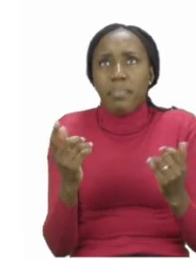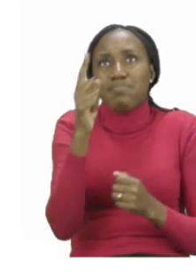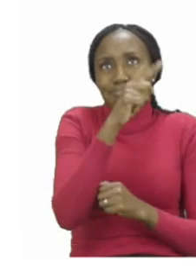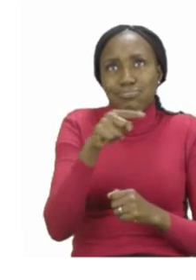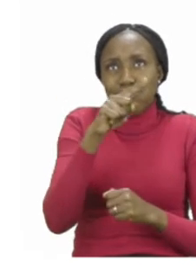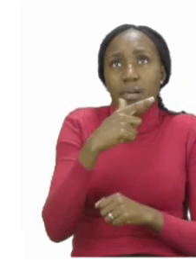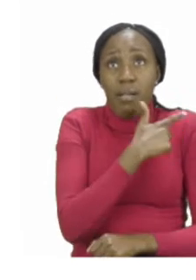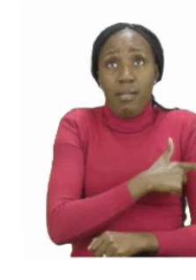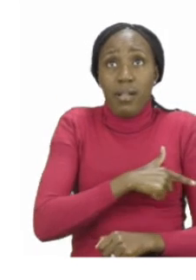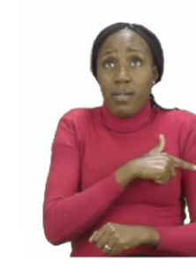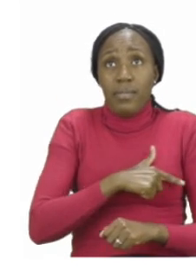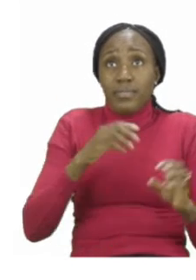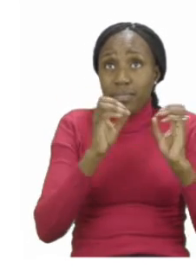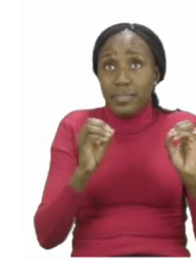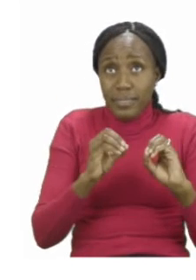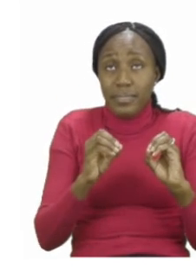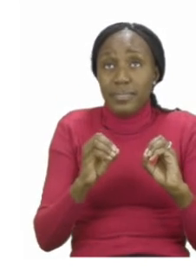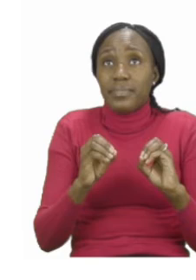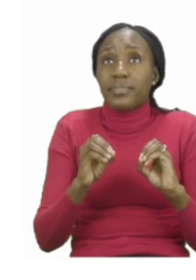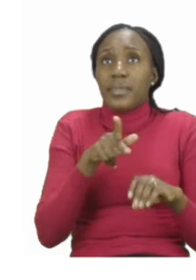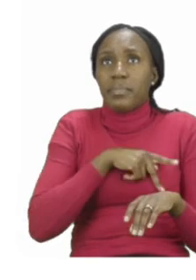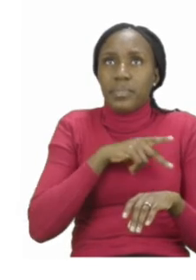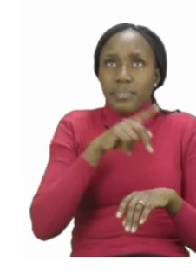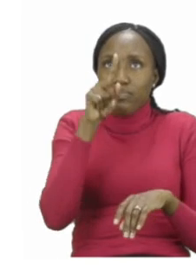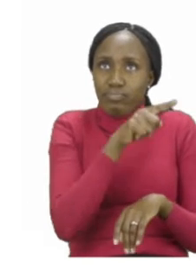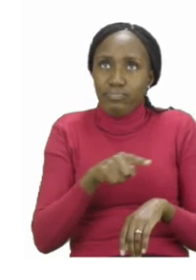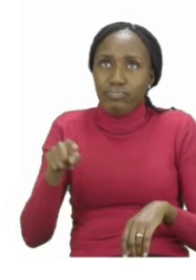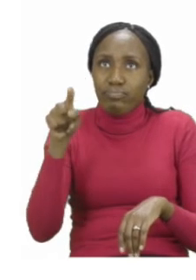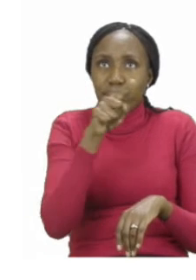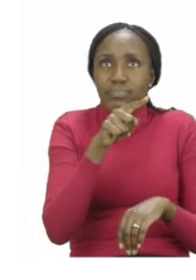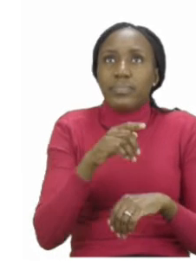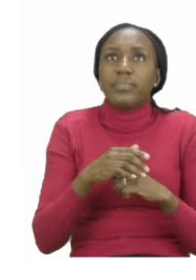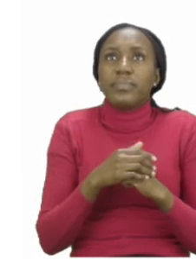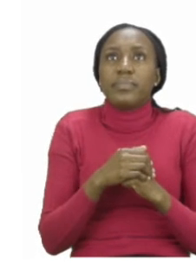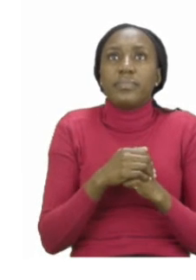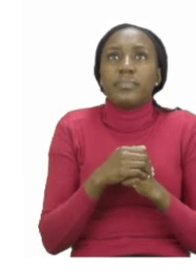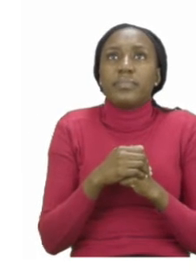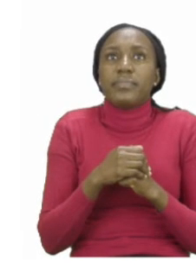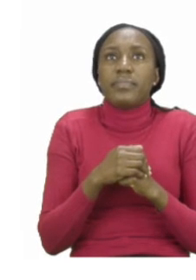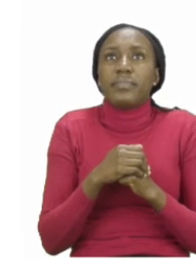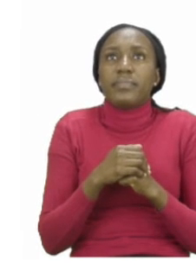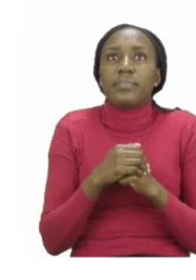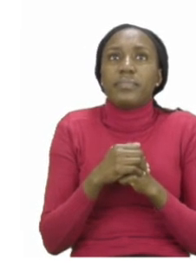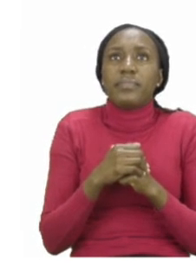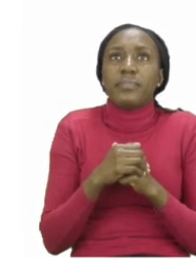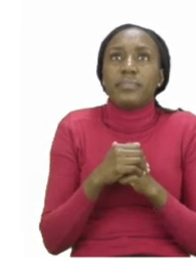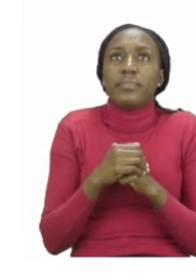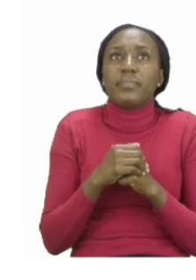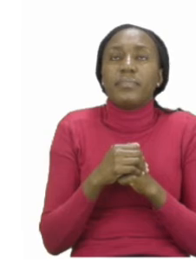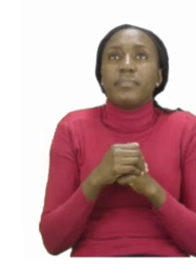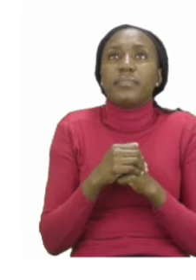all the non-living things you have to circle with purple. Right. Now, boys